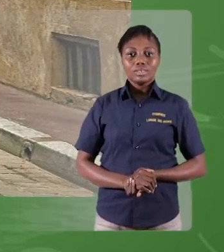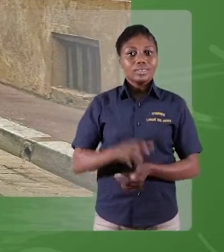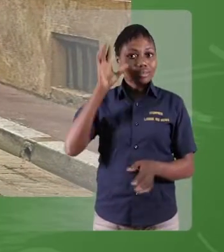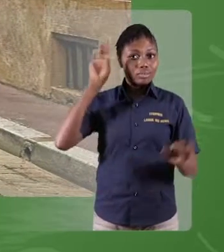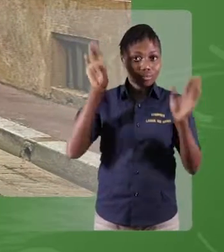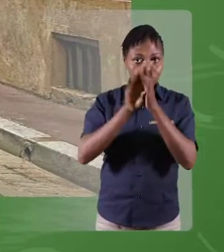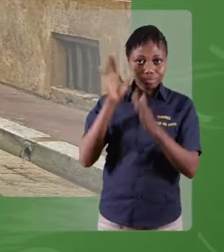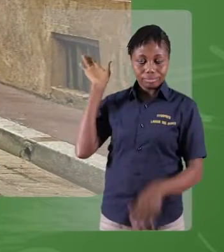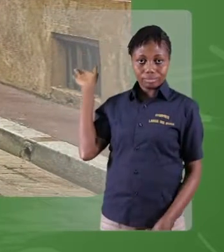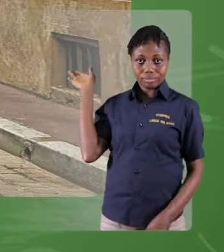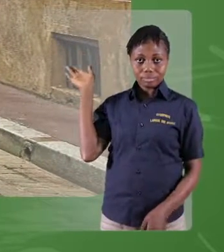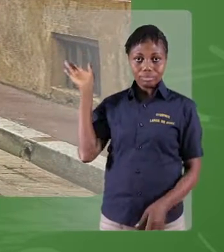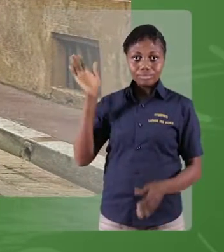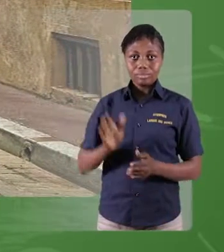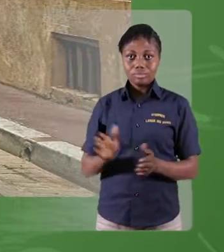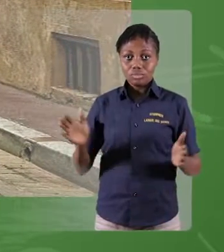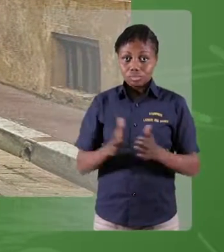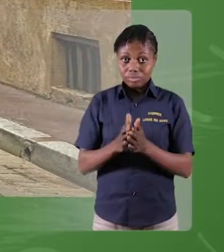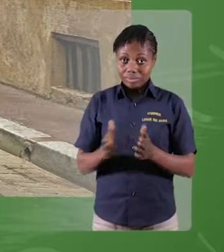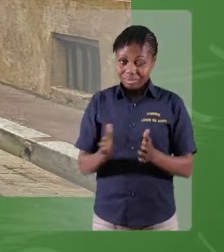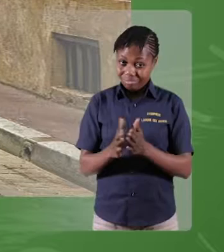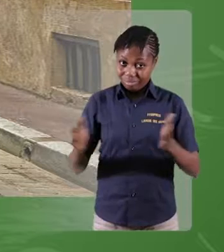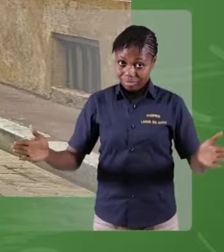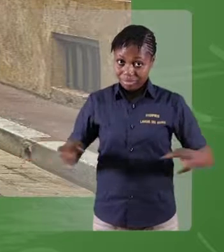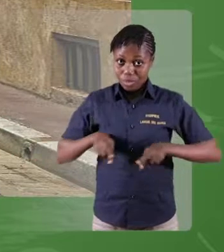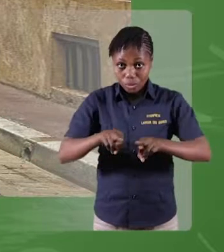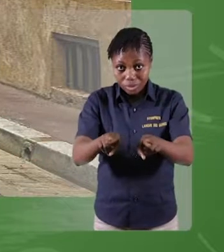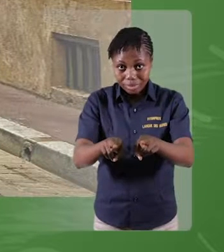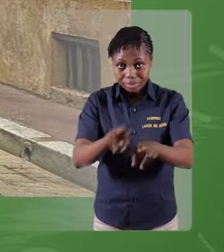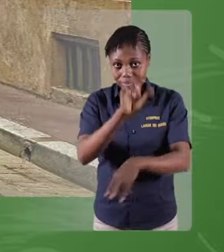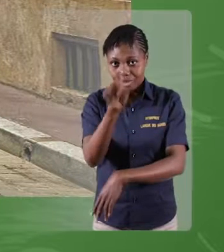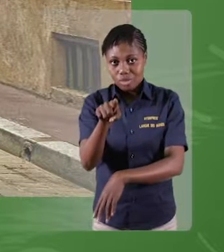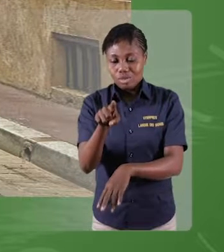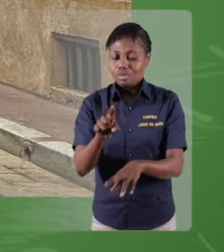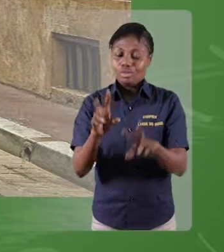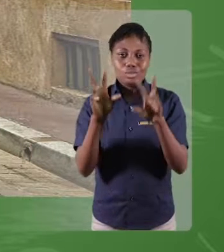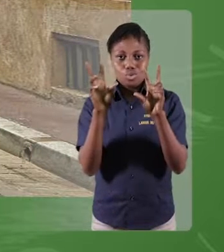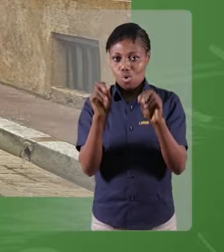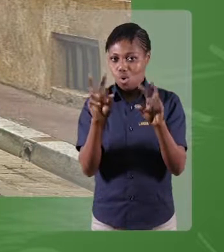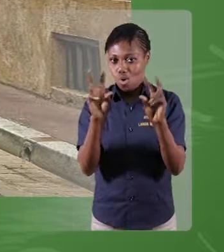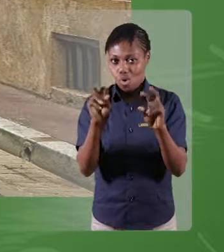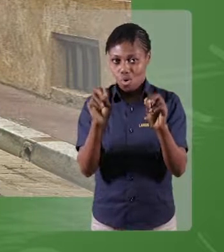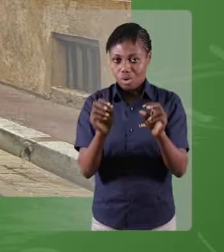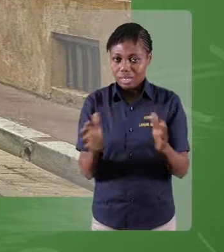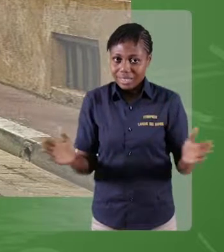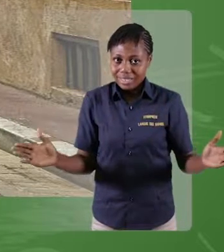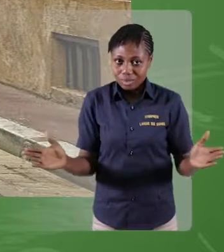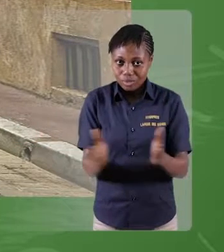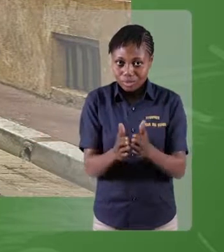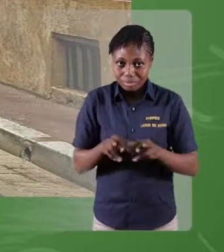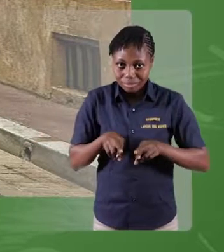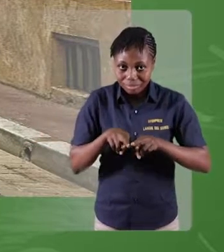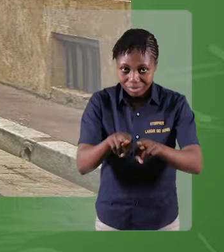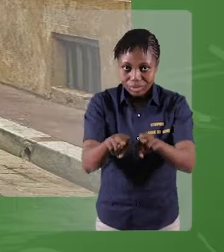Now, in the next picture, is it a highway? No, here the road